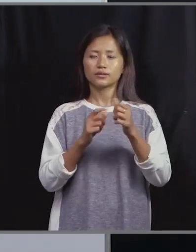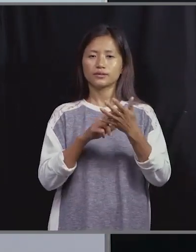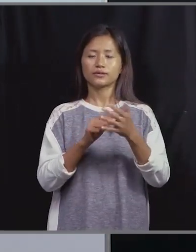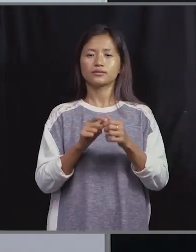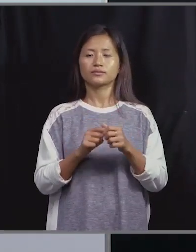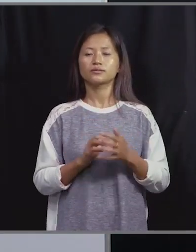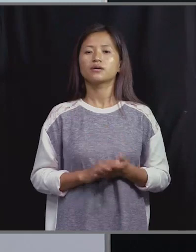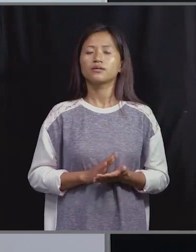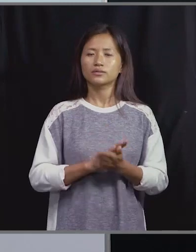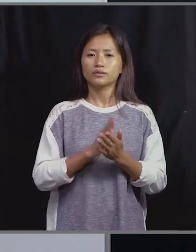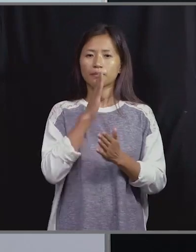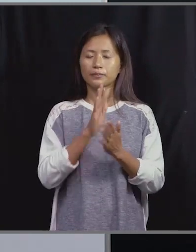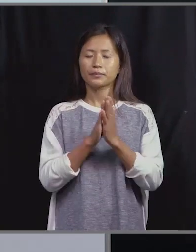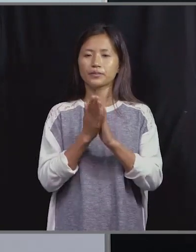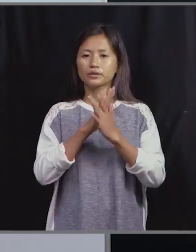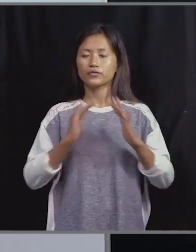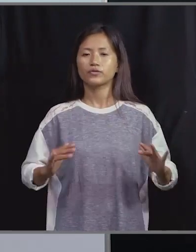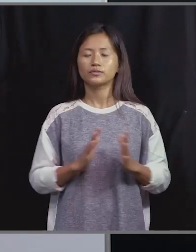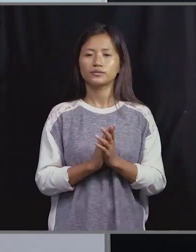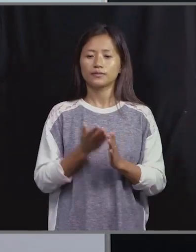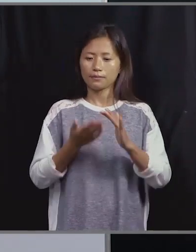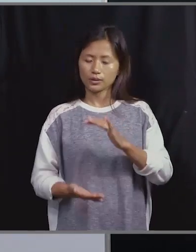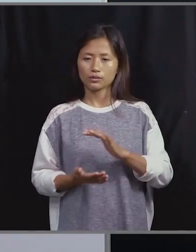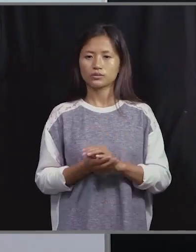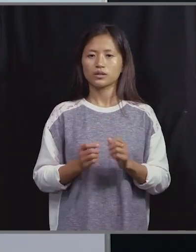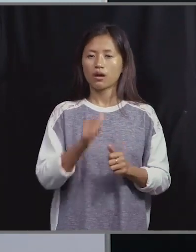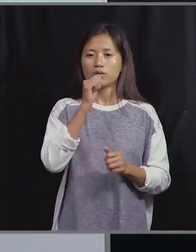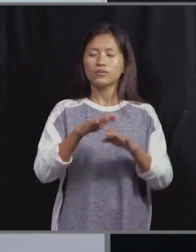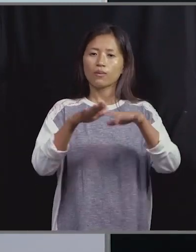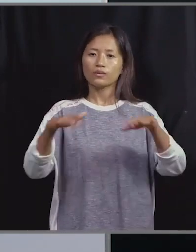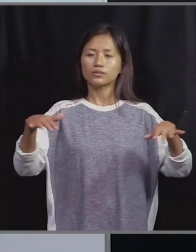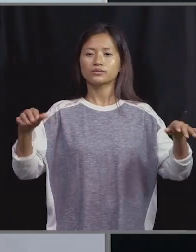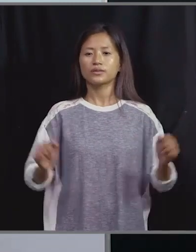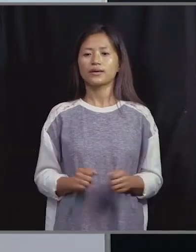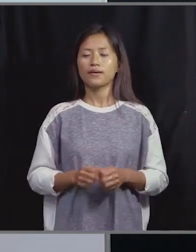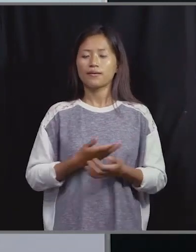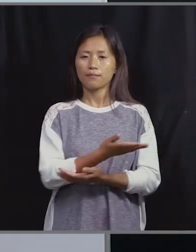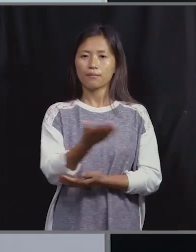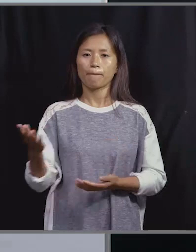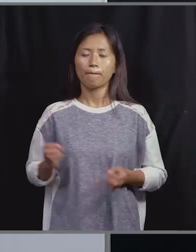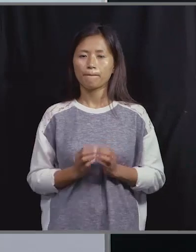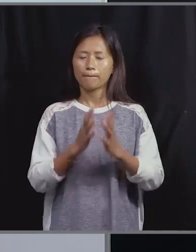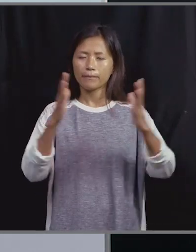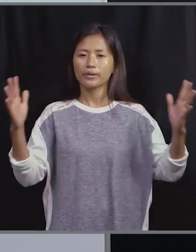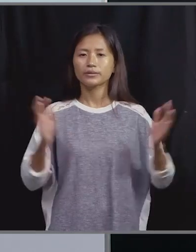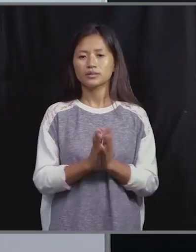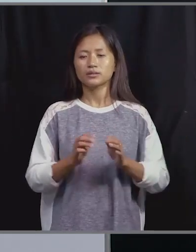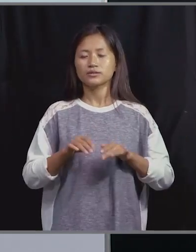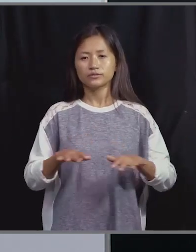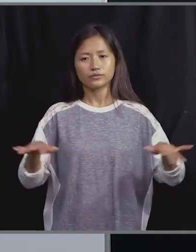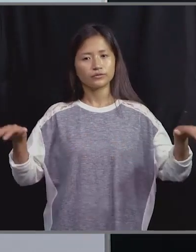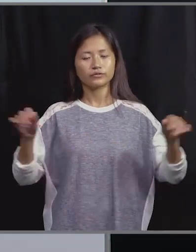they are very peaceful, they are contented. Yet below the ocean, there are so many fishes lying or swimming inside the